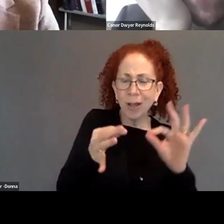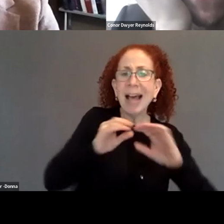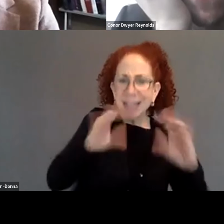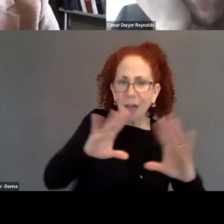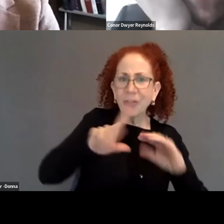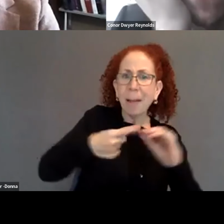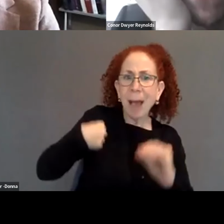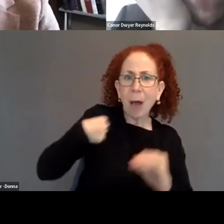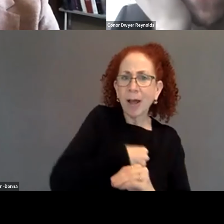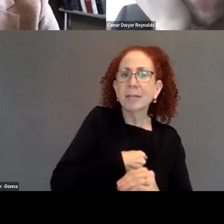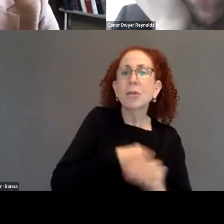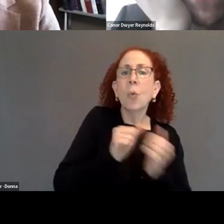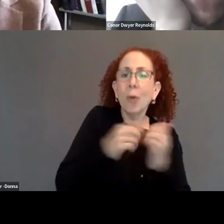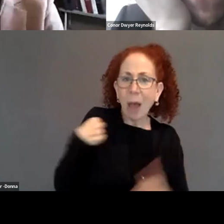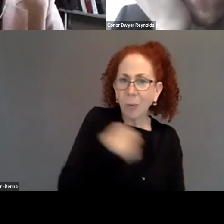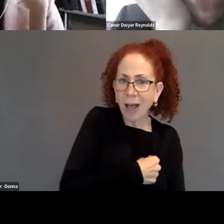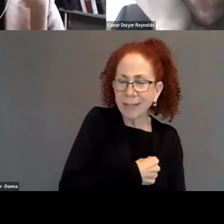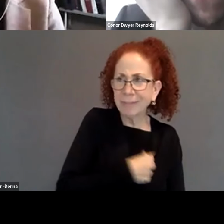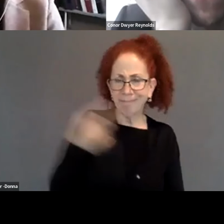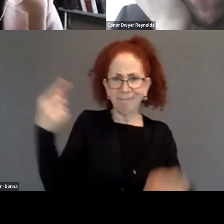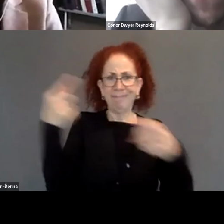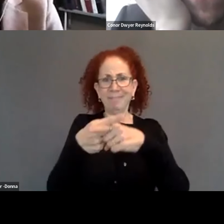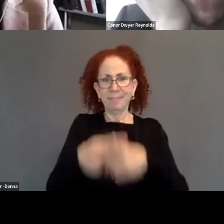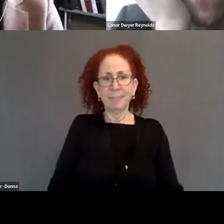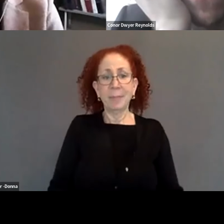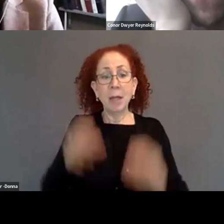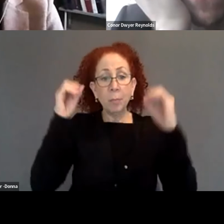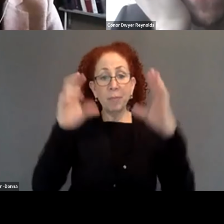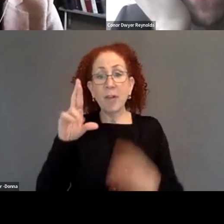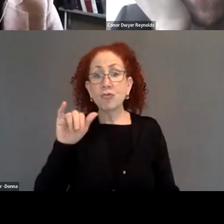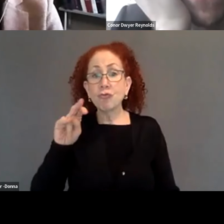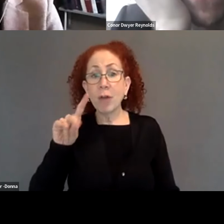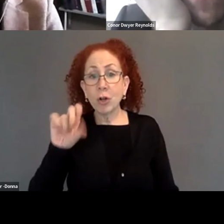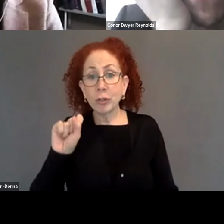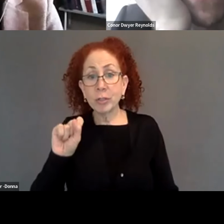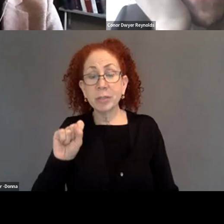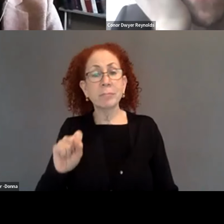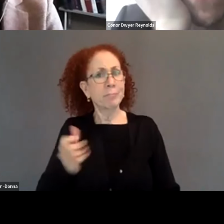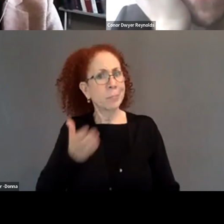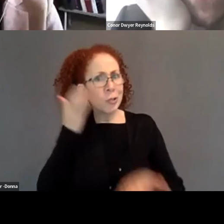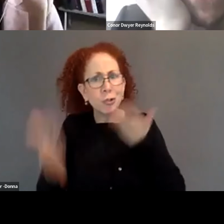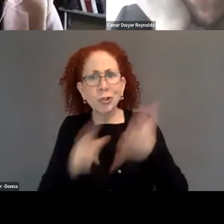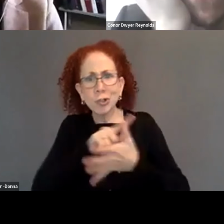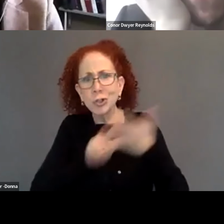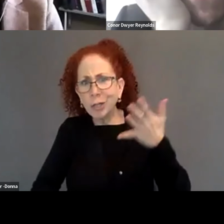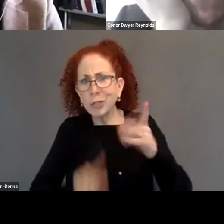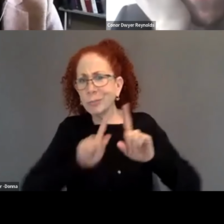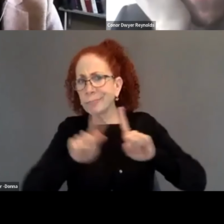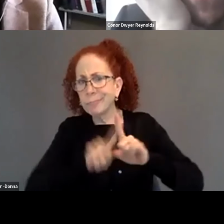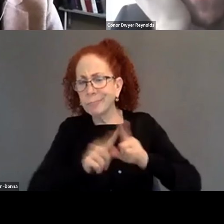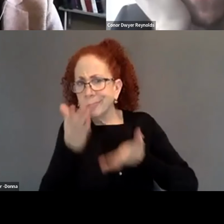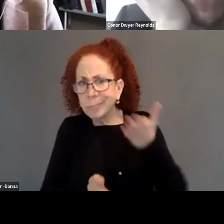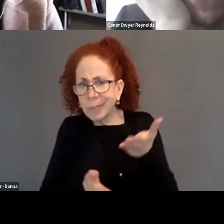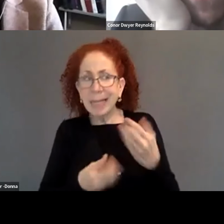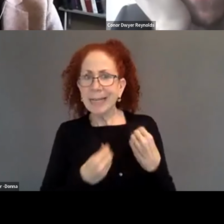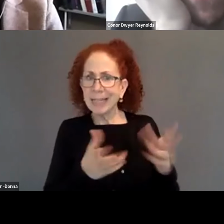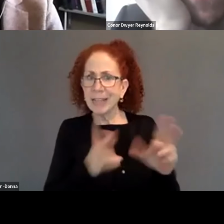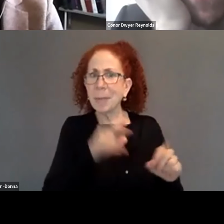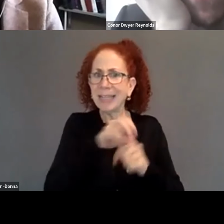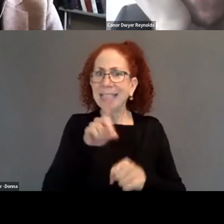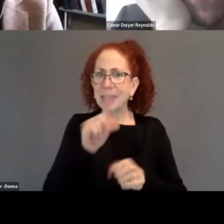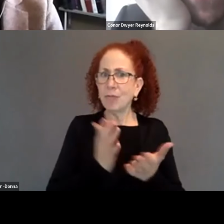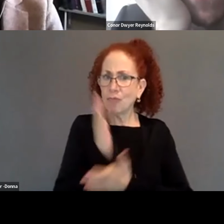without us. Professor Reynolds provides a variety of suggestions that might give people in the disability rights movement